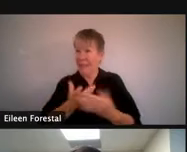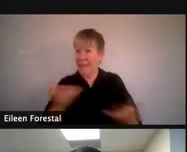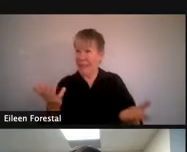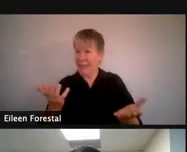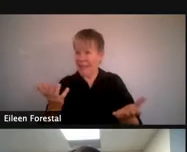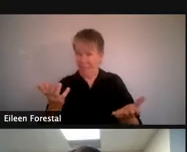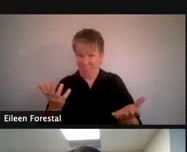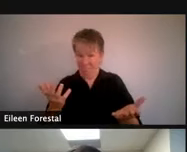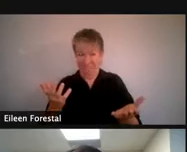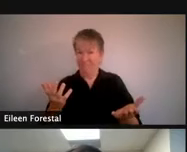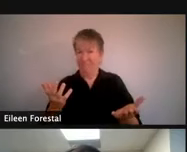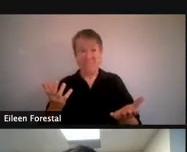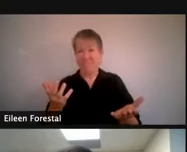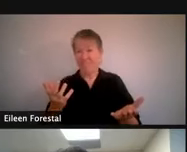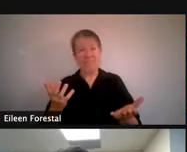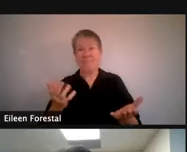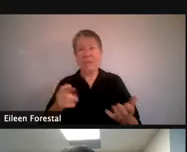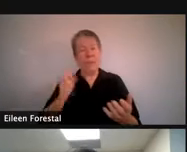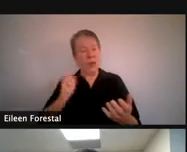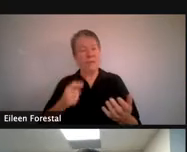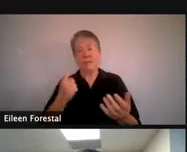up. Thank you. What do we got, Michelle?